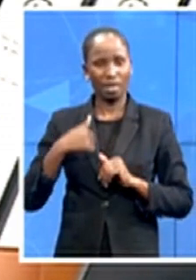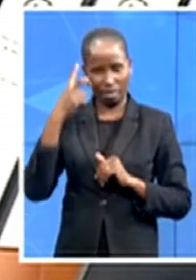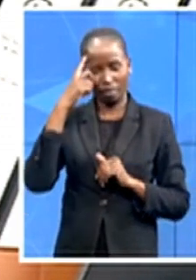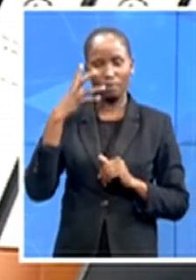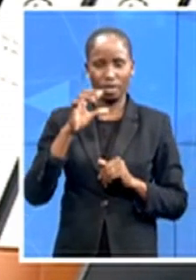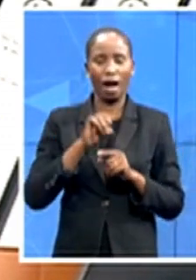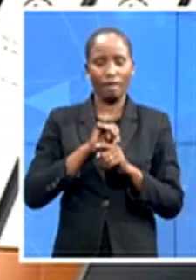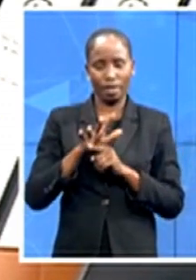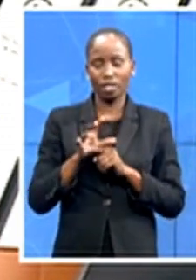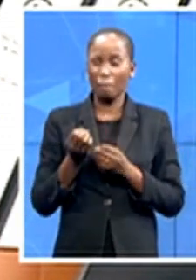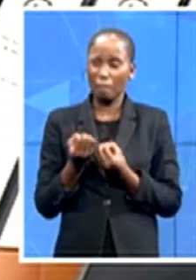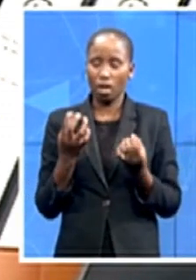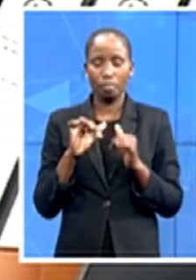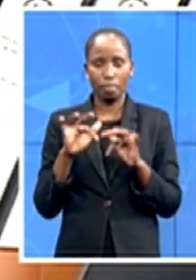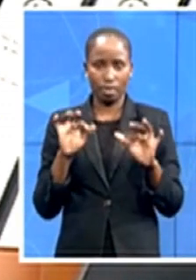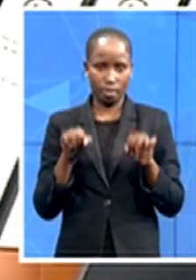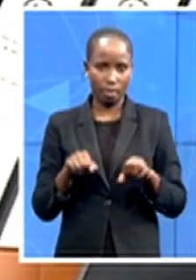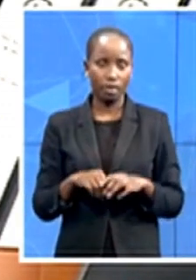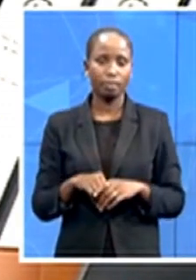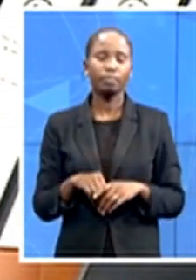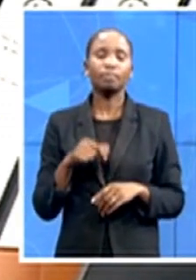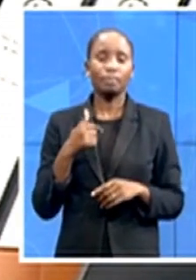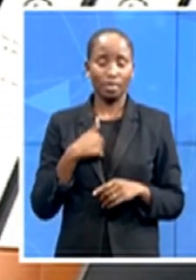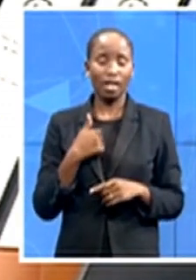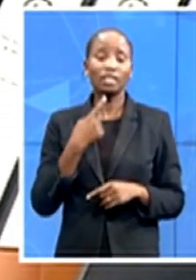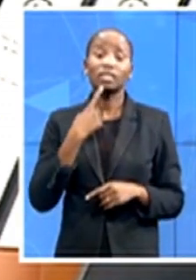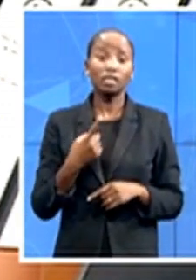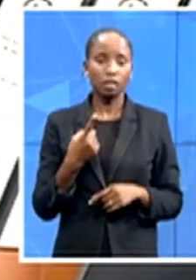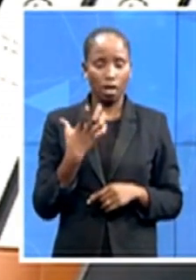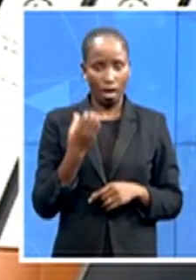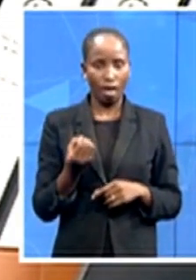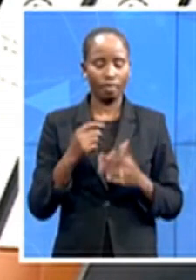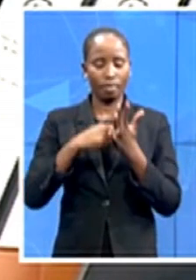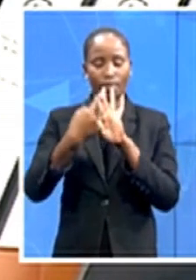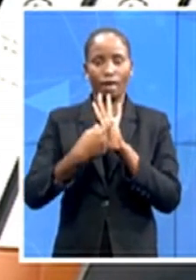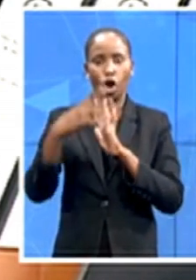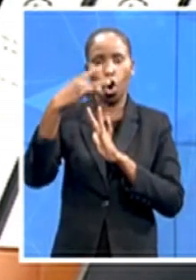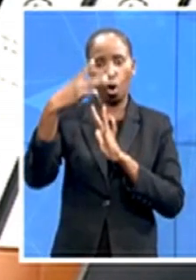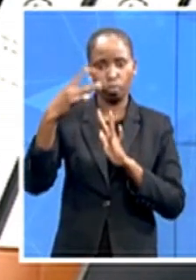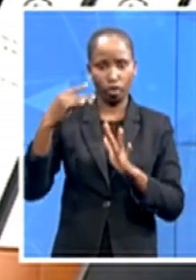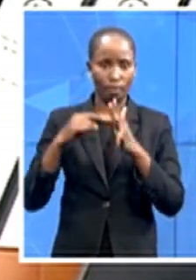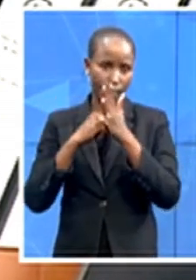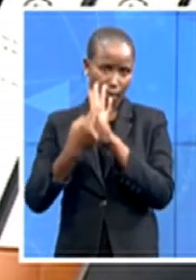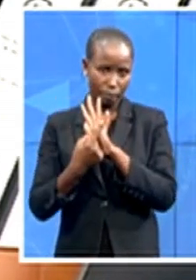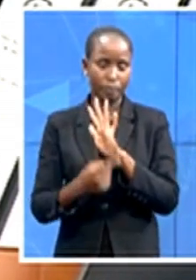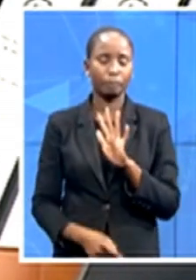I had five options. The first option for me was to resign.